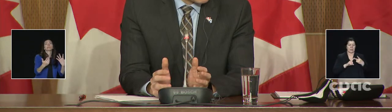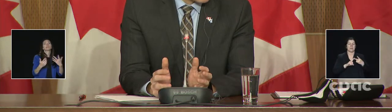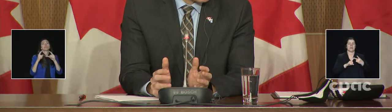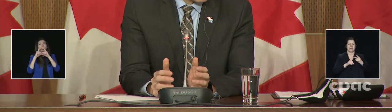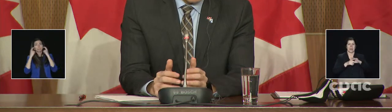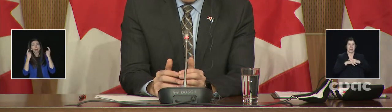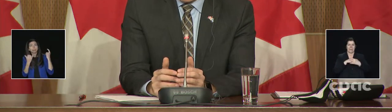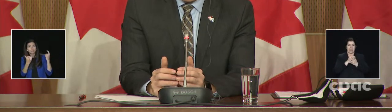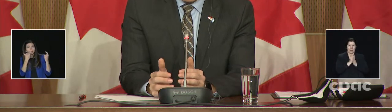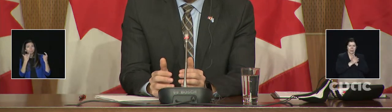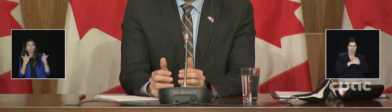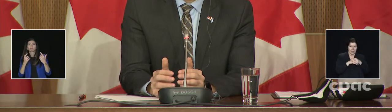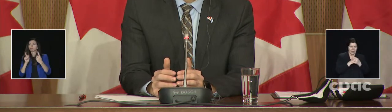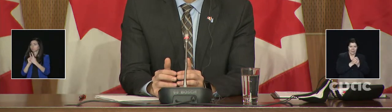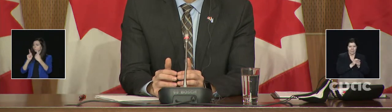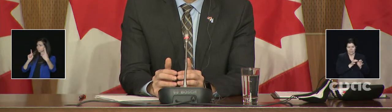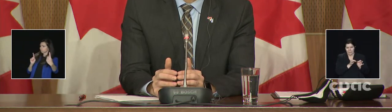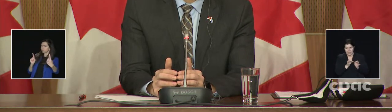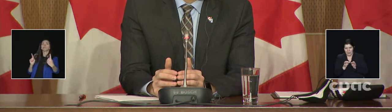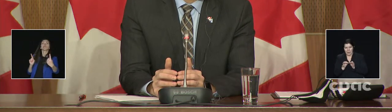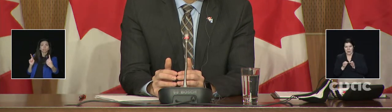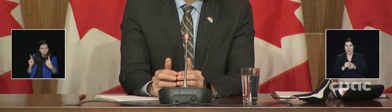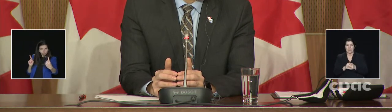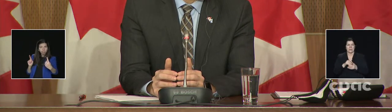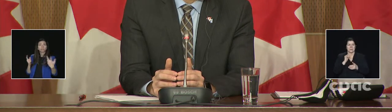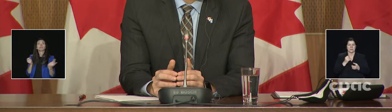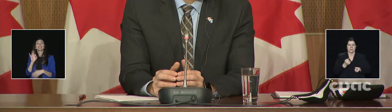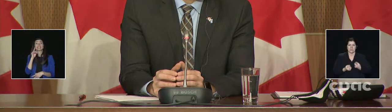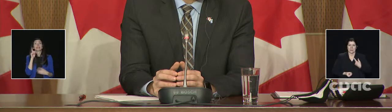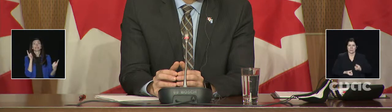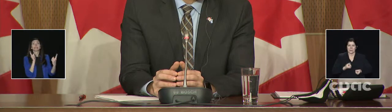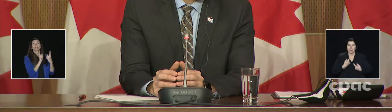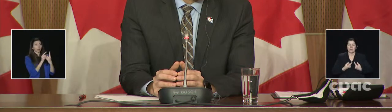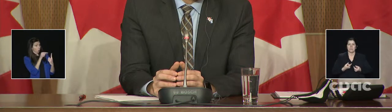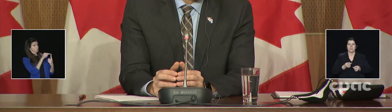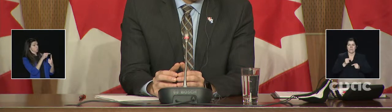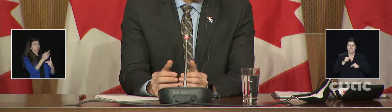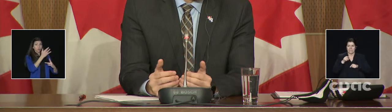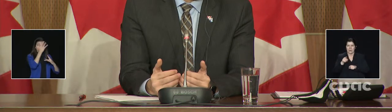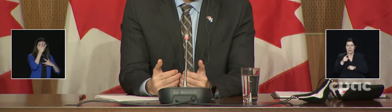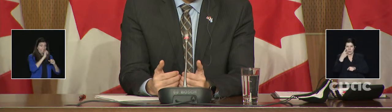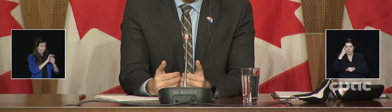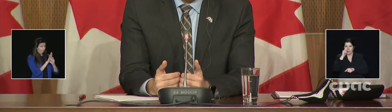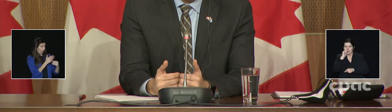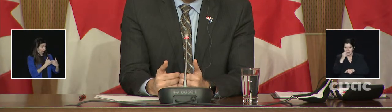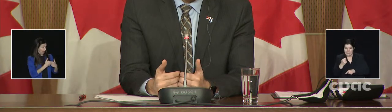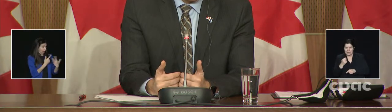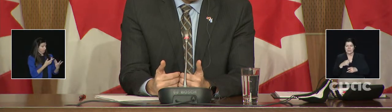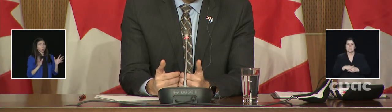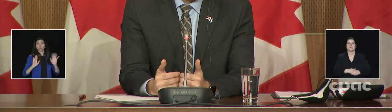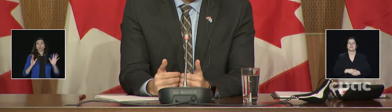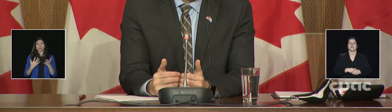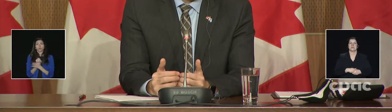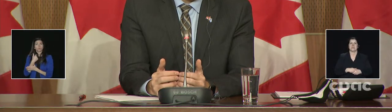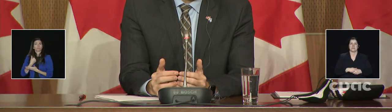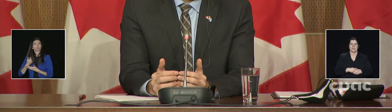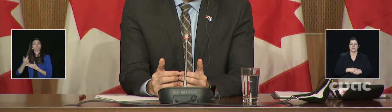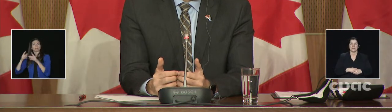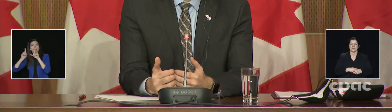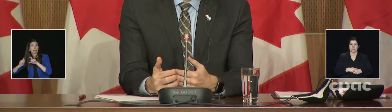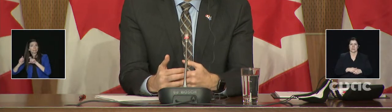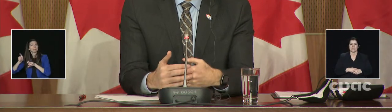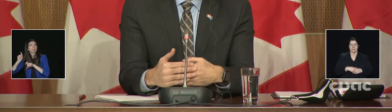watching symptoms, being tested if we've been in contact with someone possibly infected, or if we have symptoms.